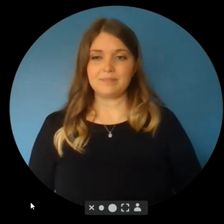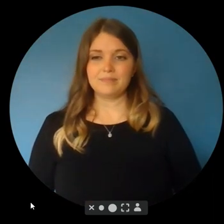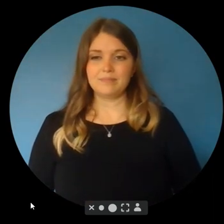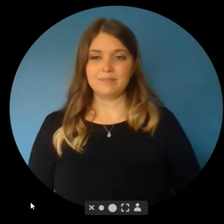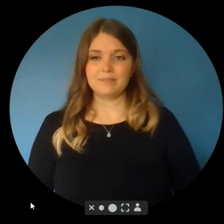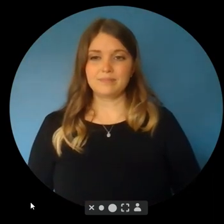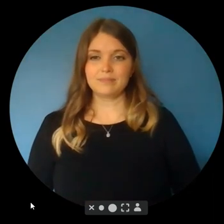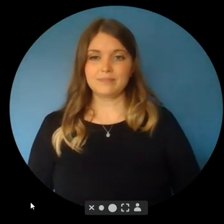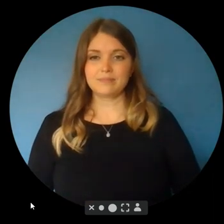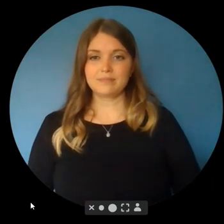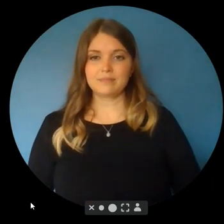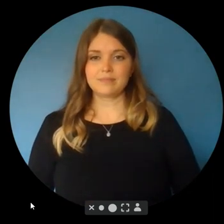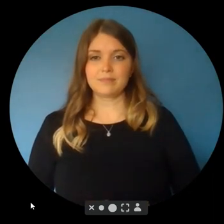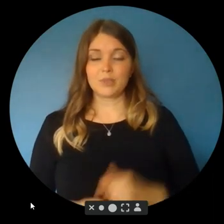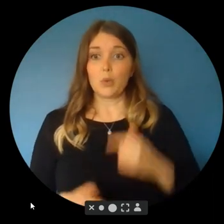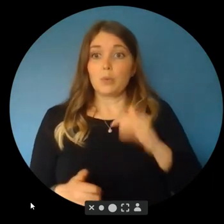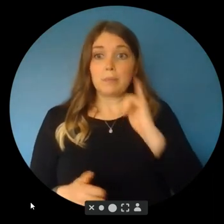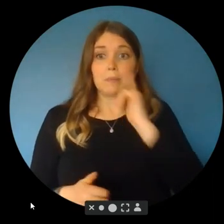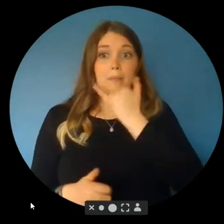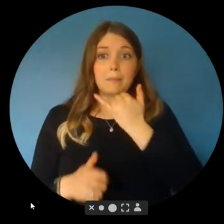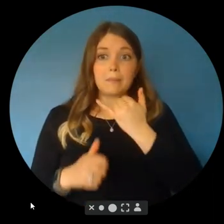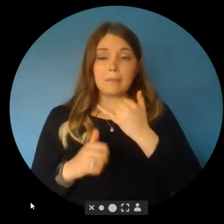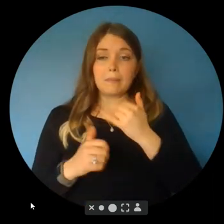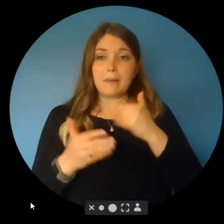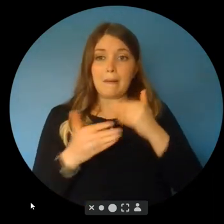Sure, I'm not missing a page. Oh.